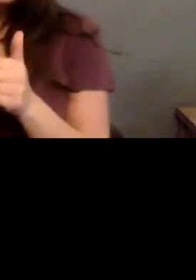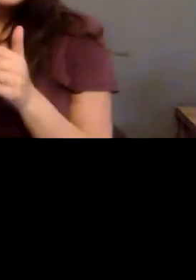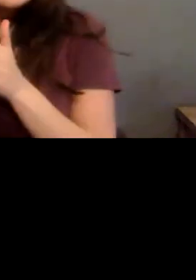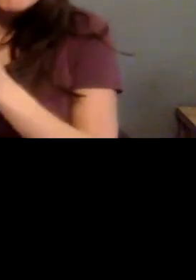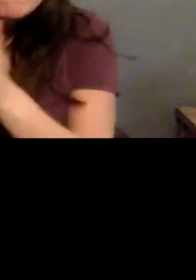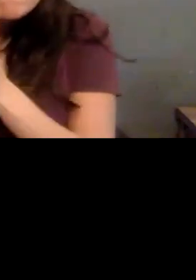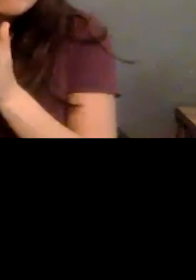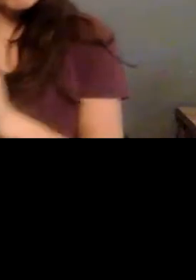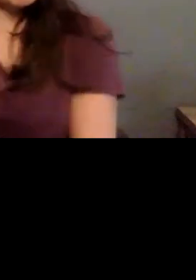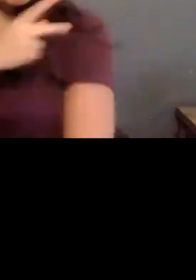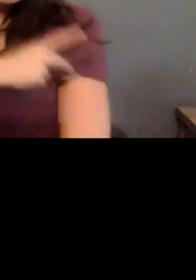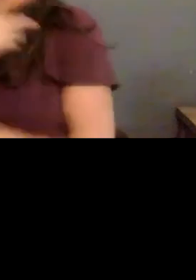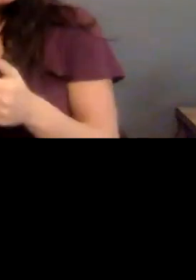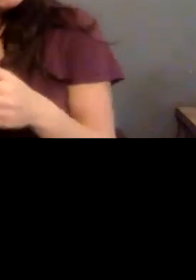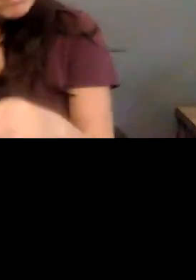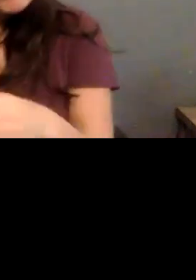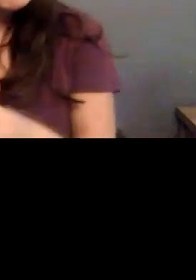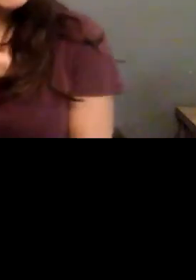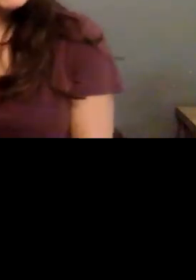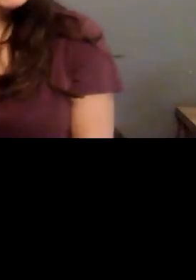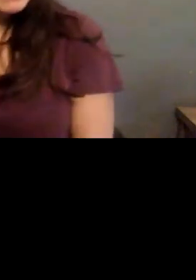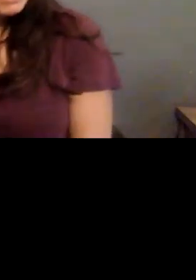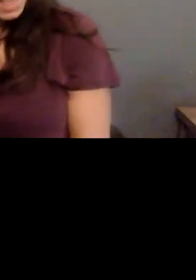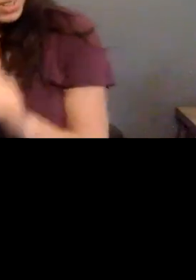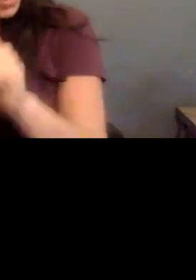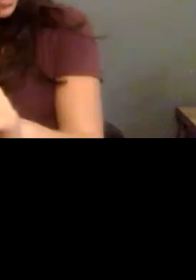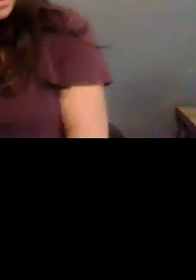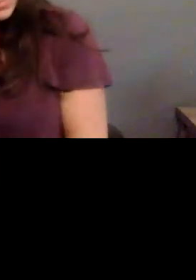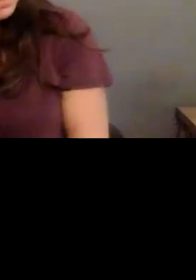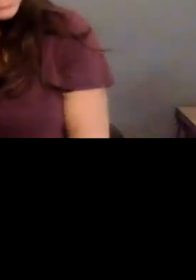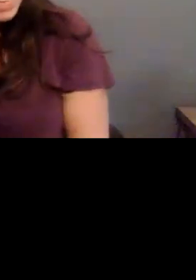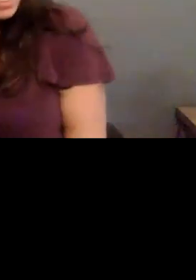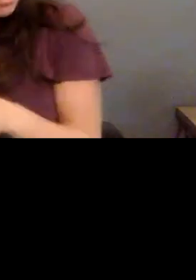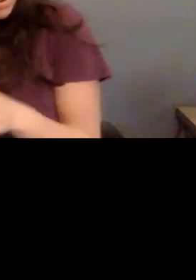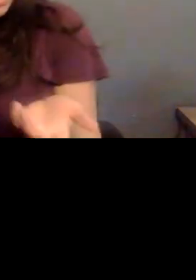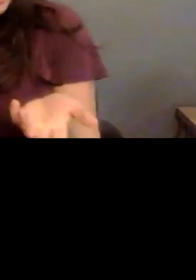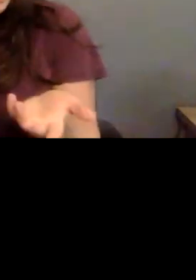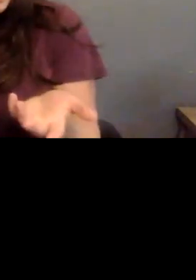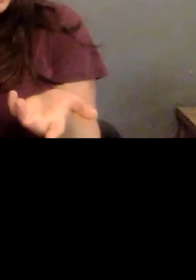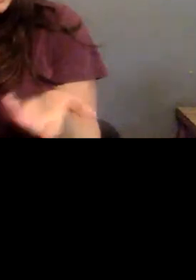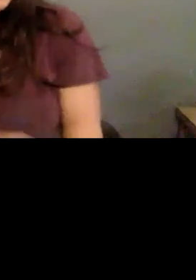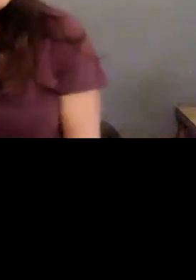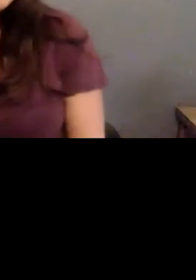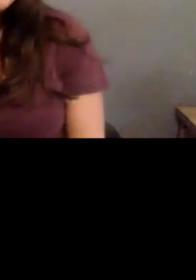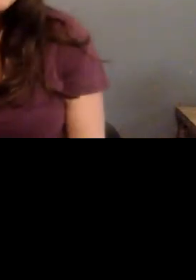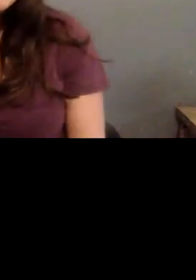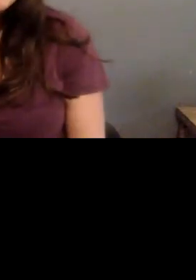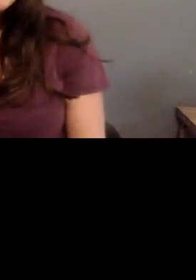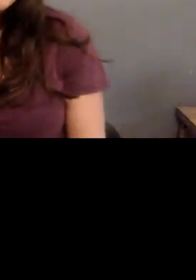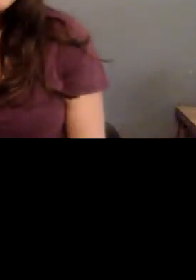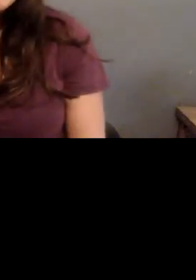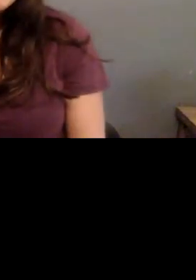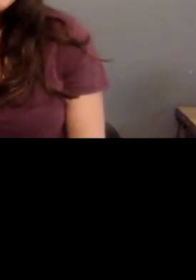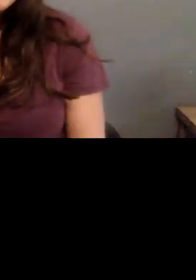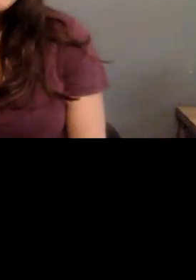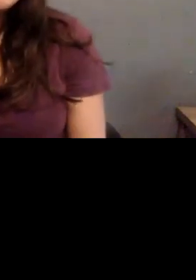engage in CBT-TS? Isn't that the goal of CBT-TS to begin with?